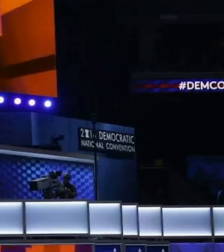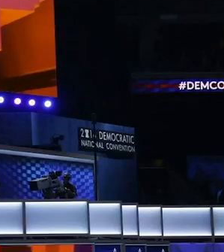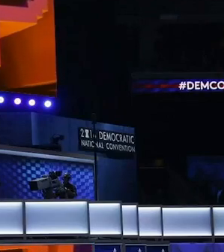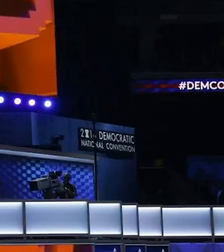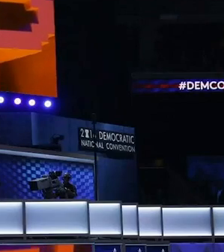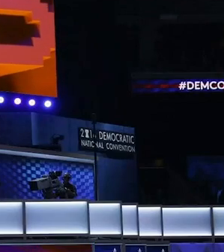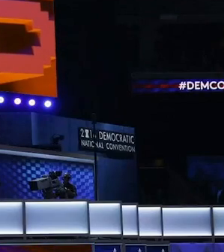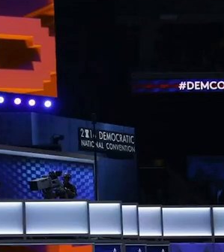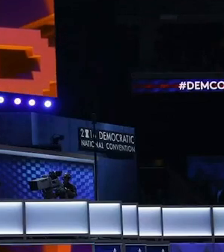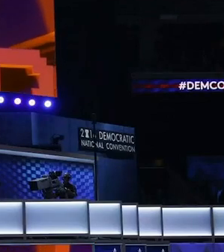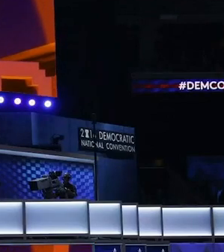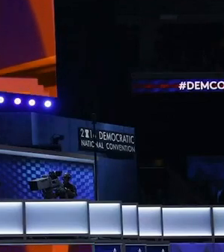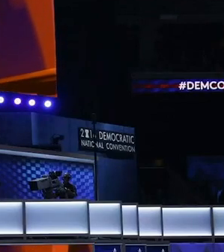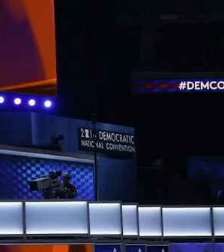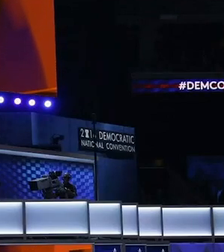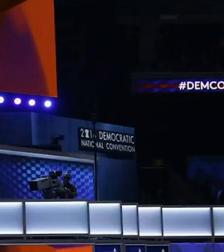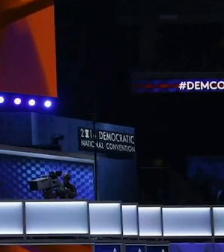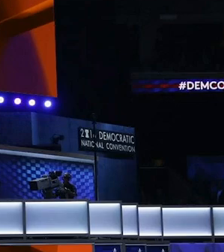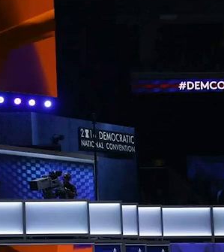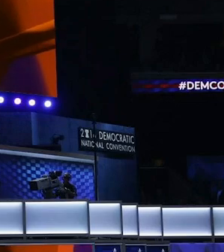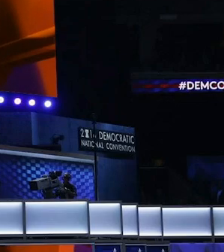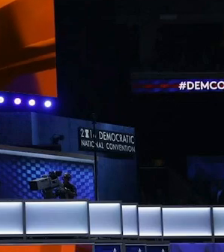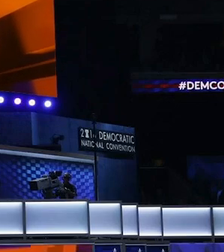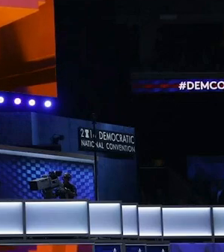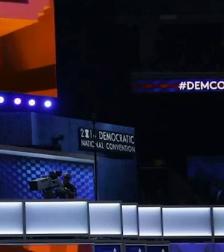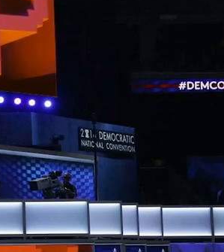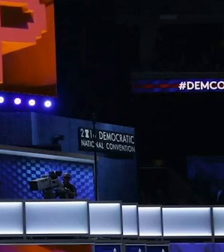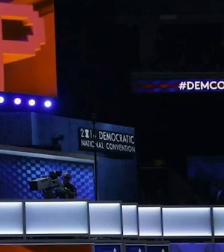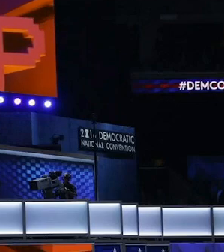Remember, we need you to register to vote.